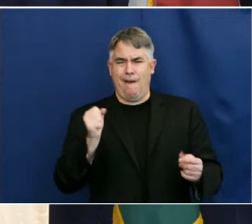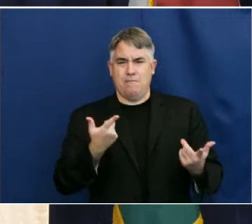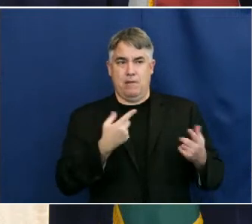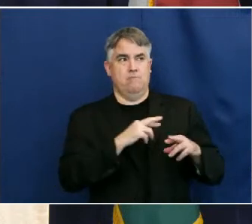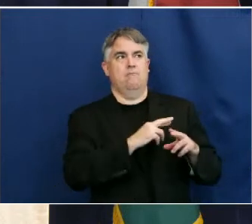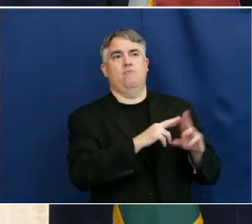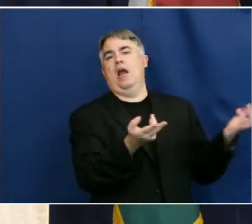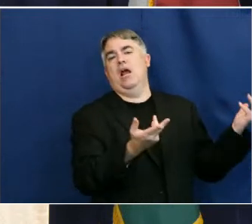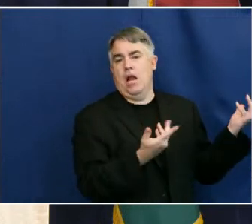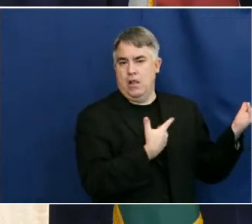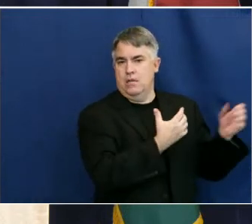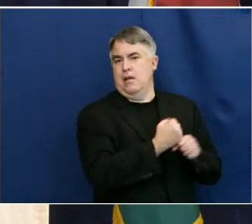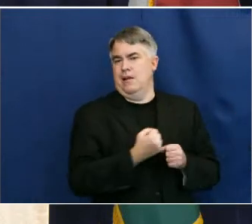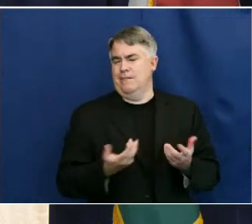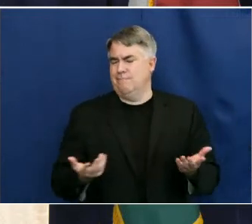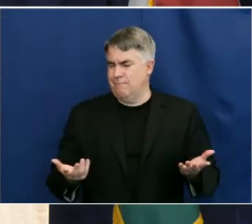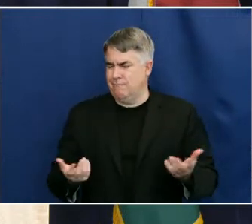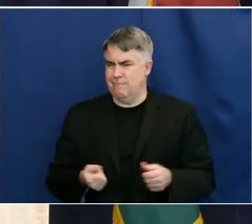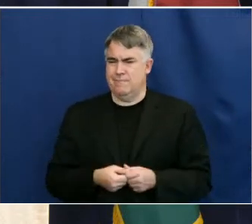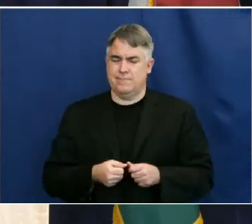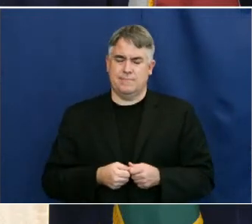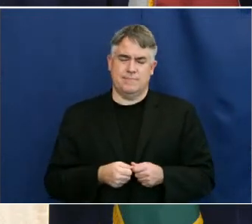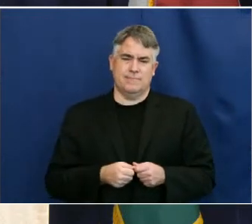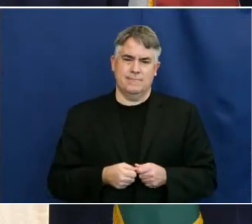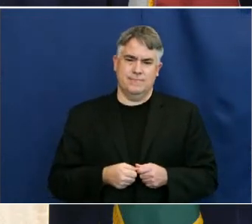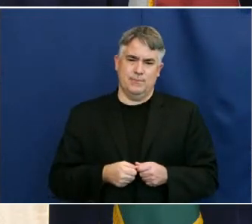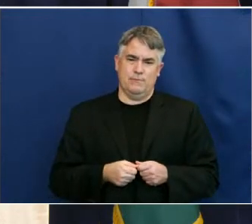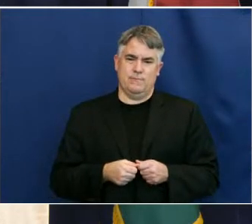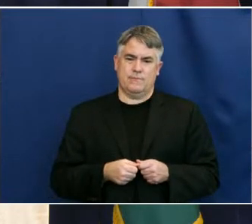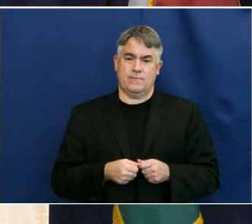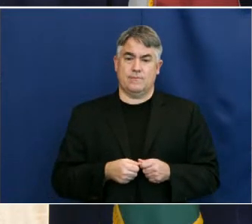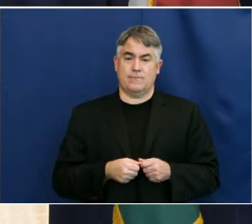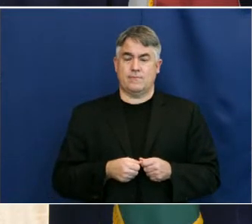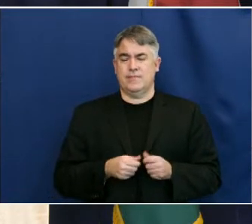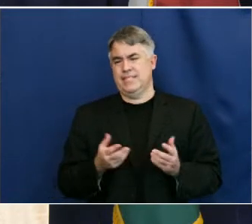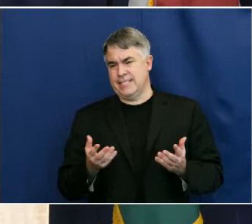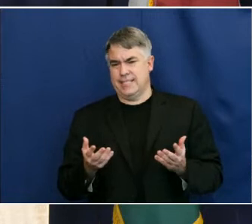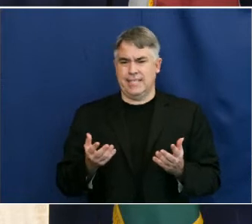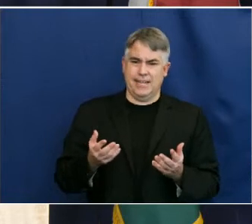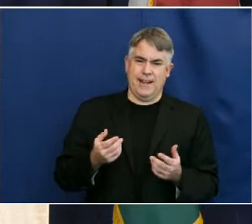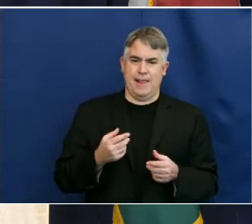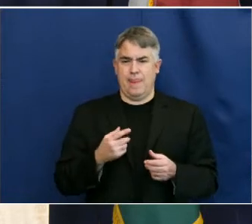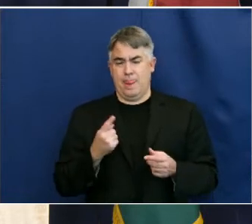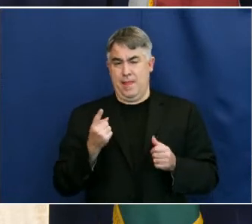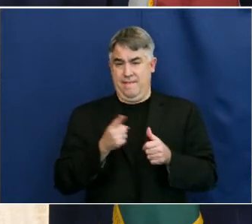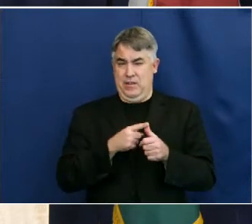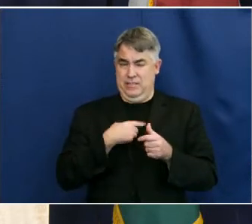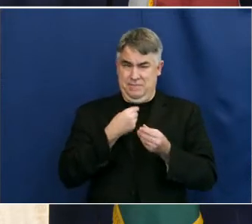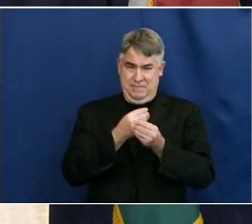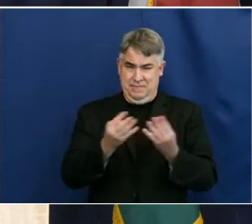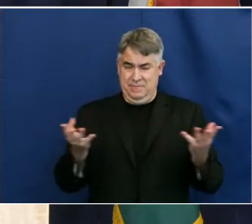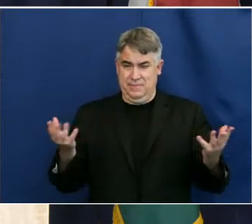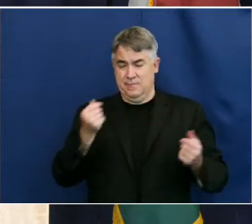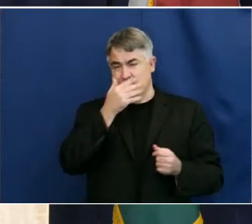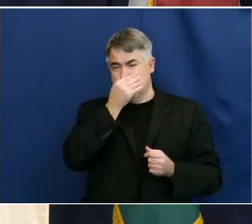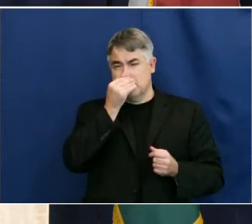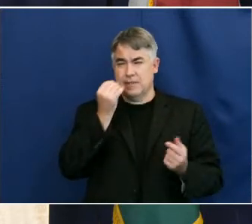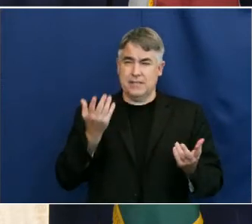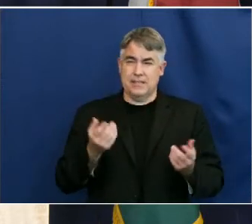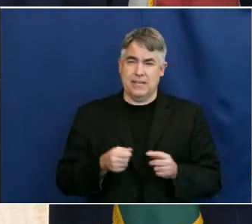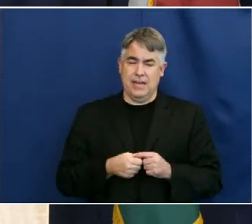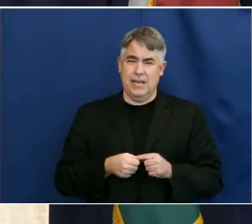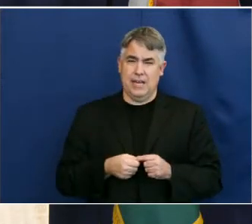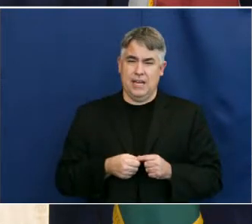was the third one in line. I'd like to start out by saying first that of the allocations that we get to for